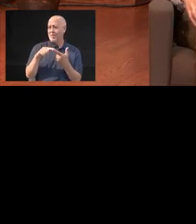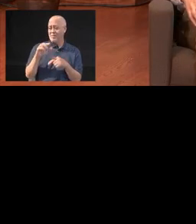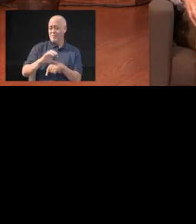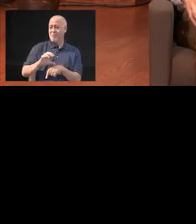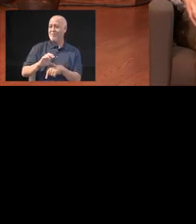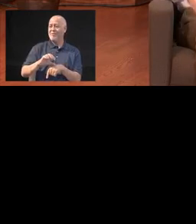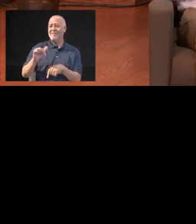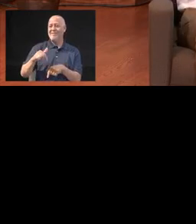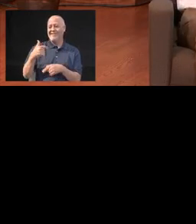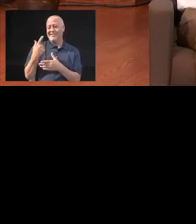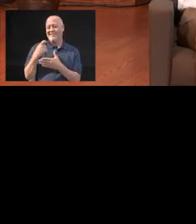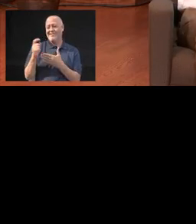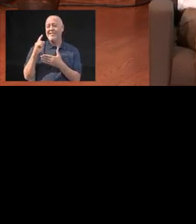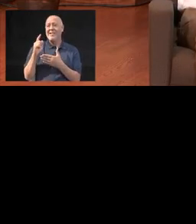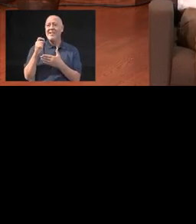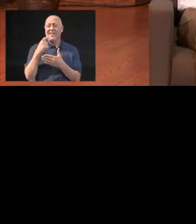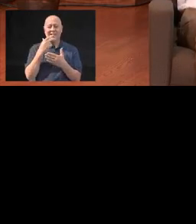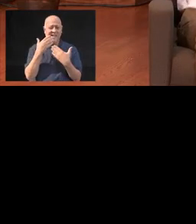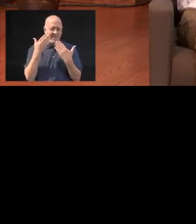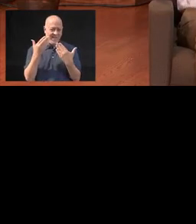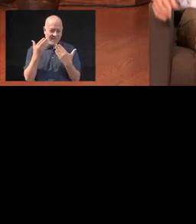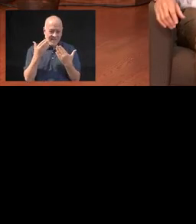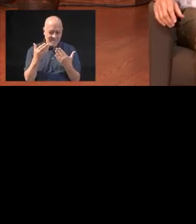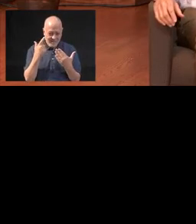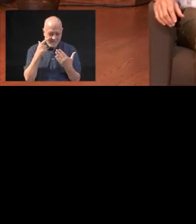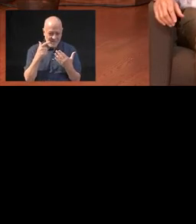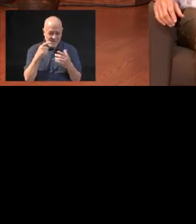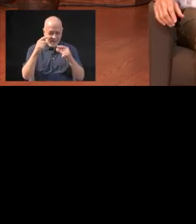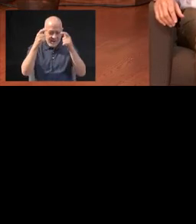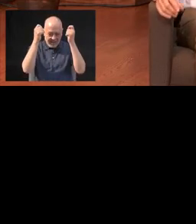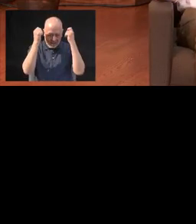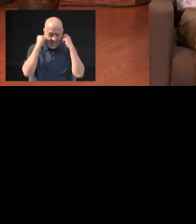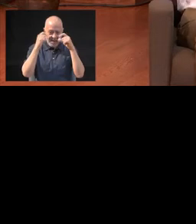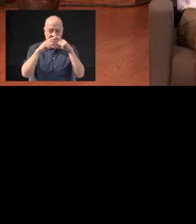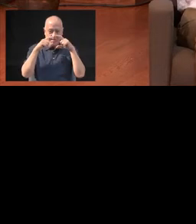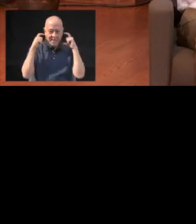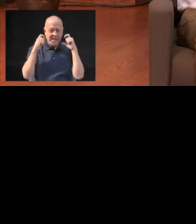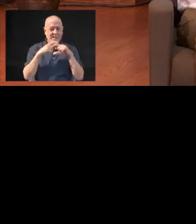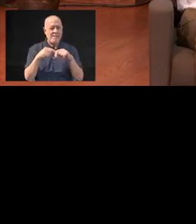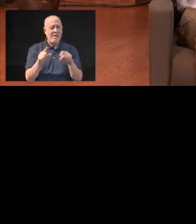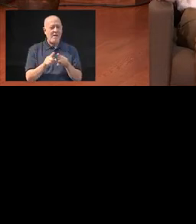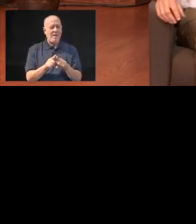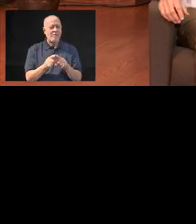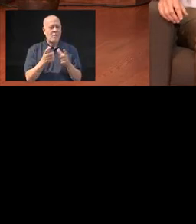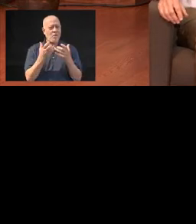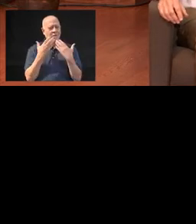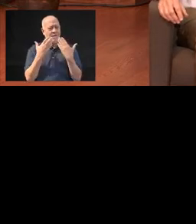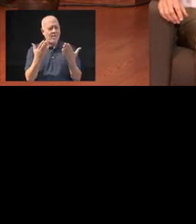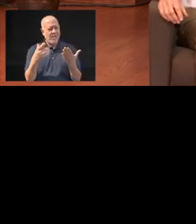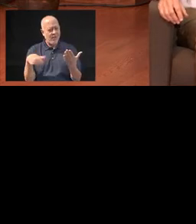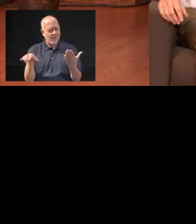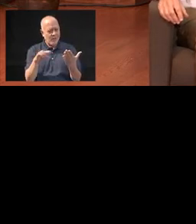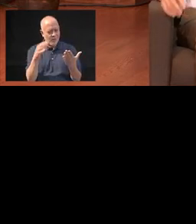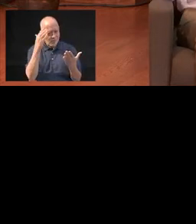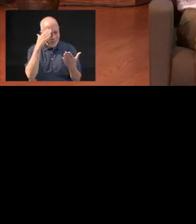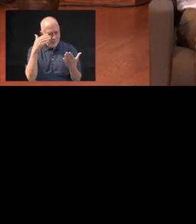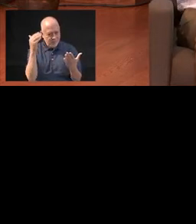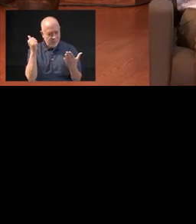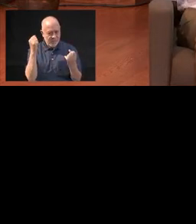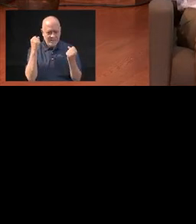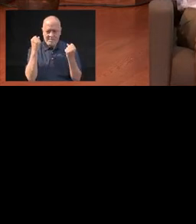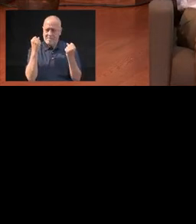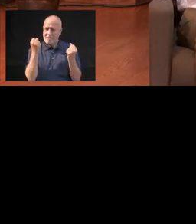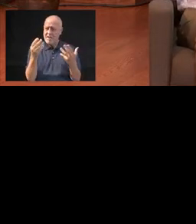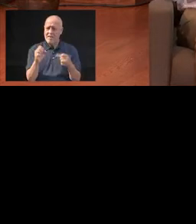said that they so appreciated the caps and the mask and other things that have been used. But they especially wanted to thank us because a number